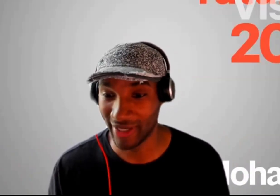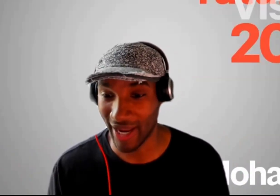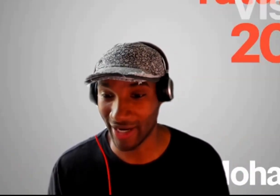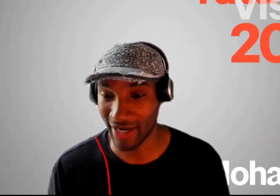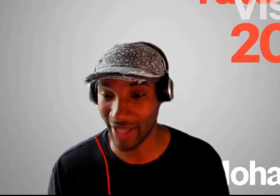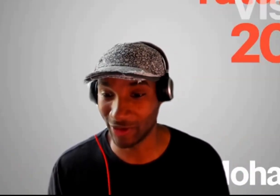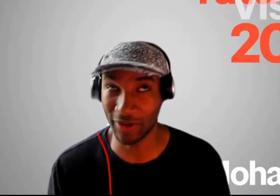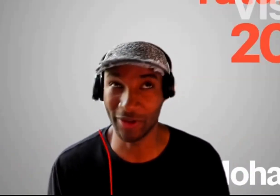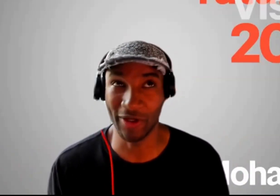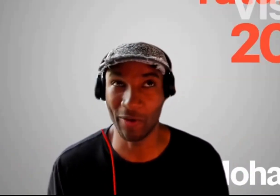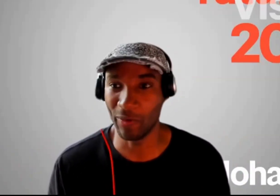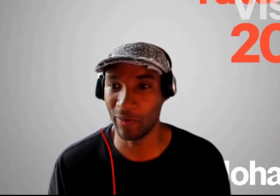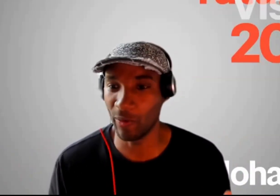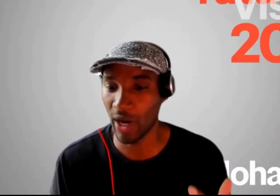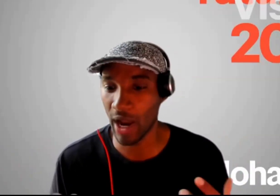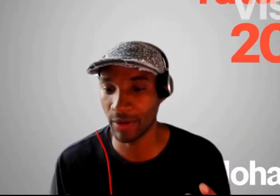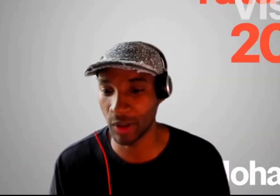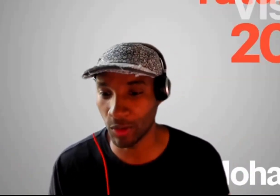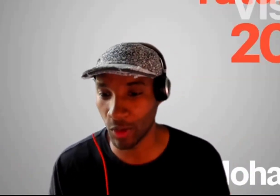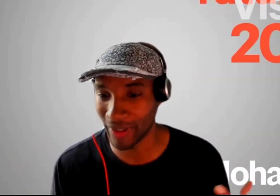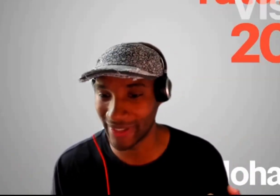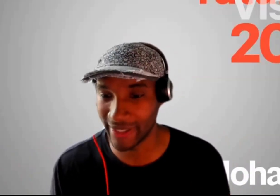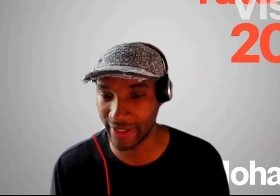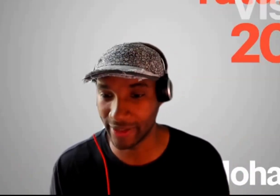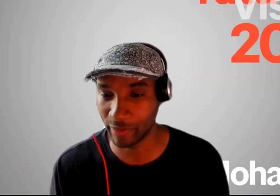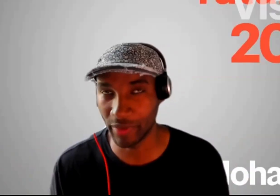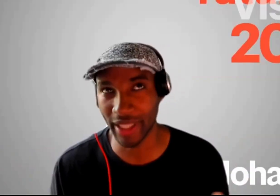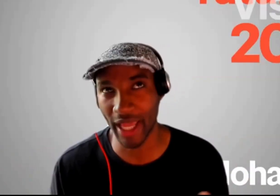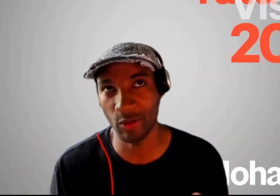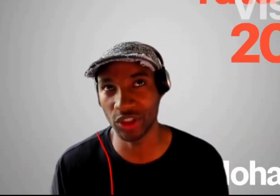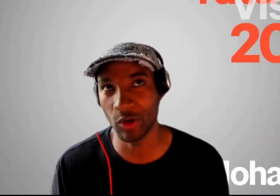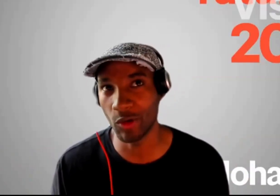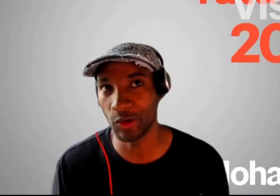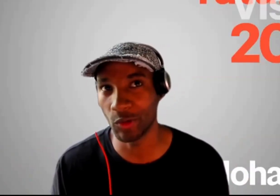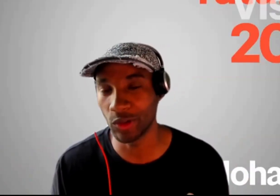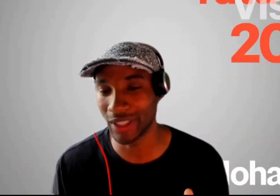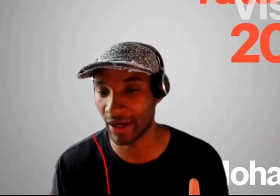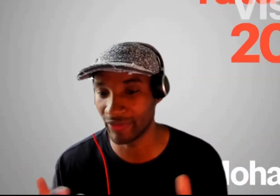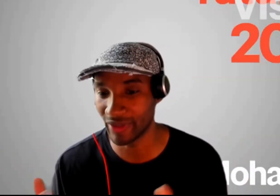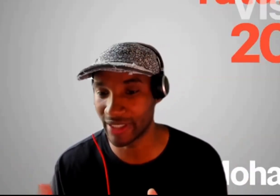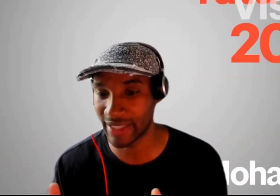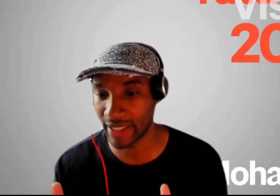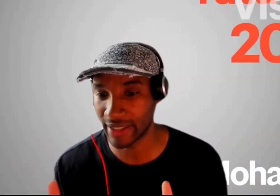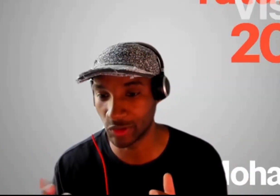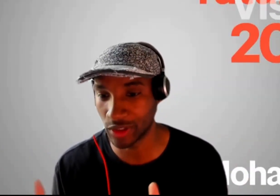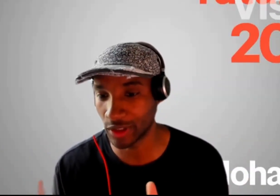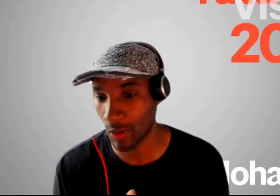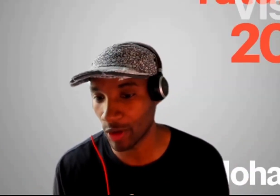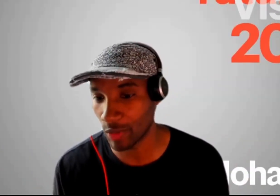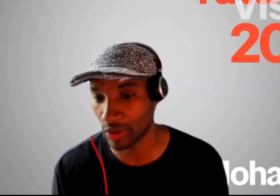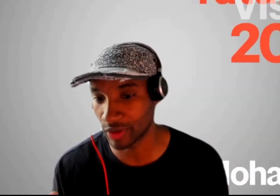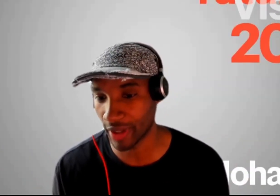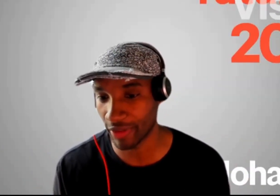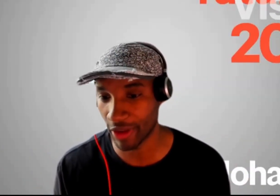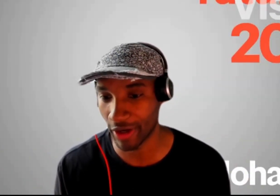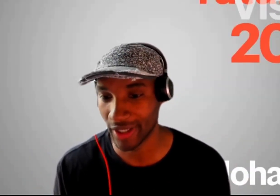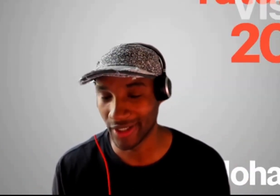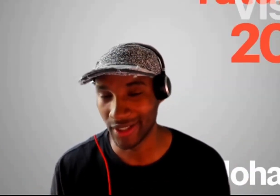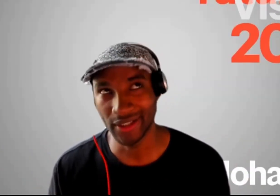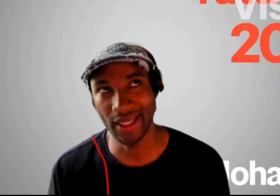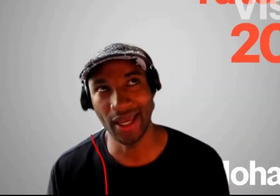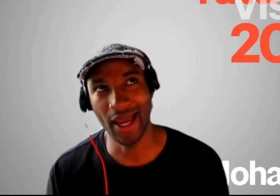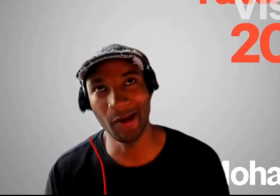feel. And I don't know how the world see it, but I wish the world would kind of understand it just the way you put it